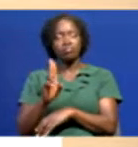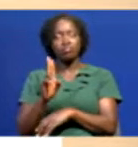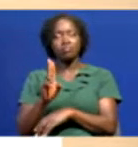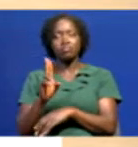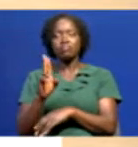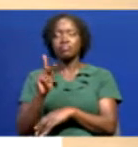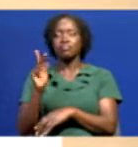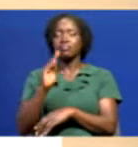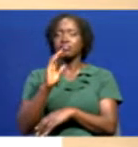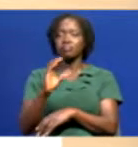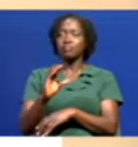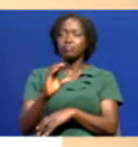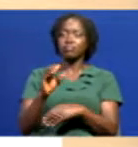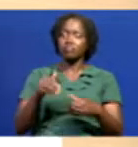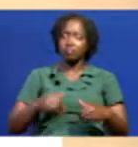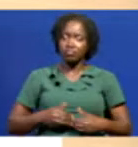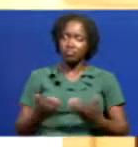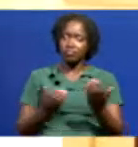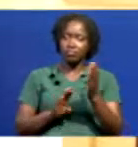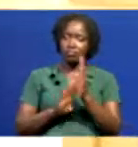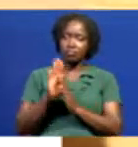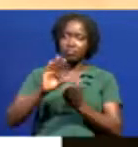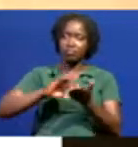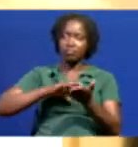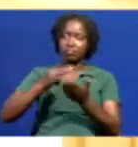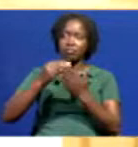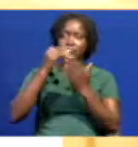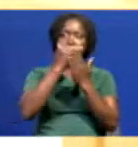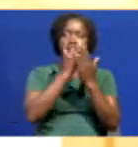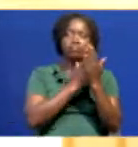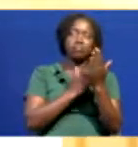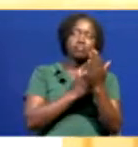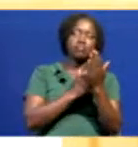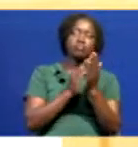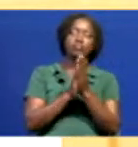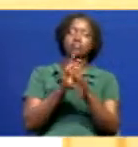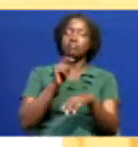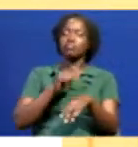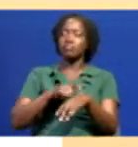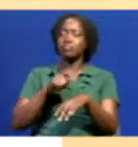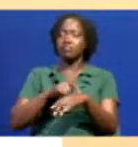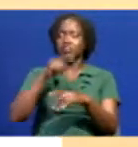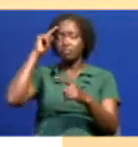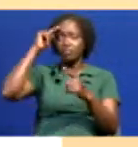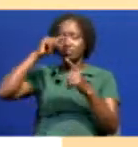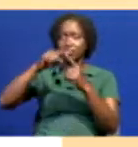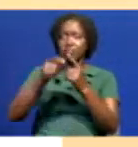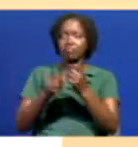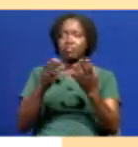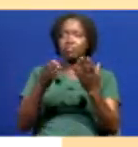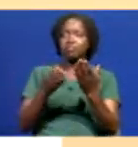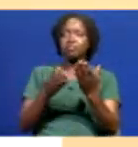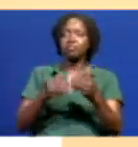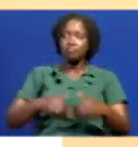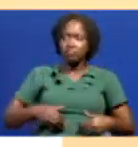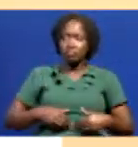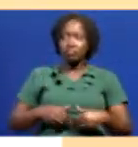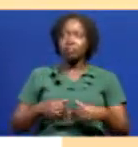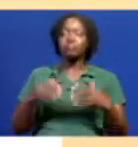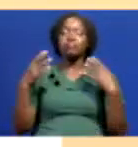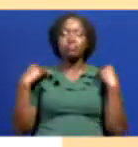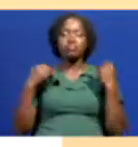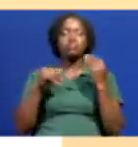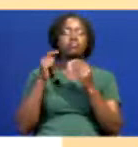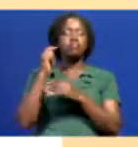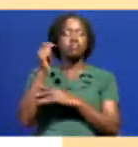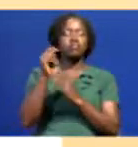and the Youth Enterprise Development Fund. This program has been termed timely as it seeks to give youth a chance to put into practice their talents and